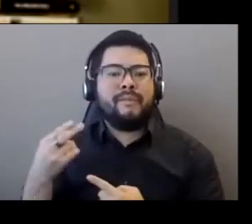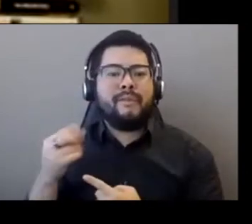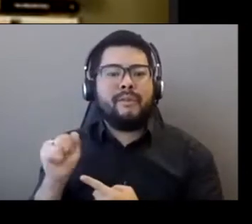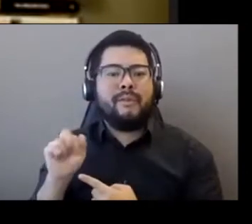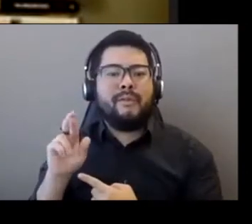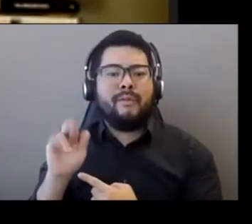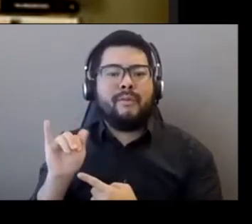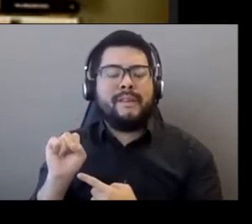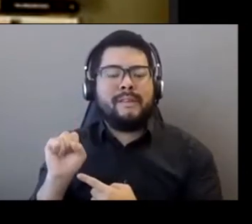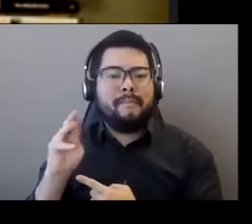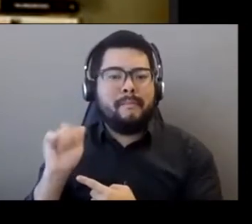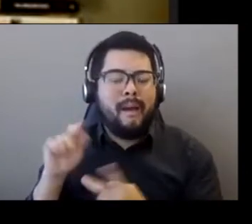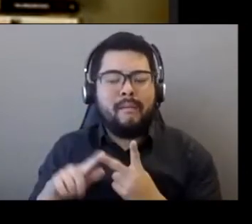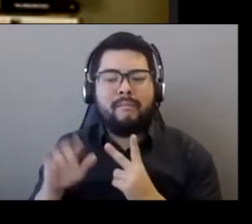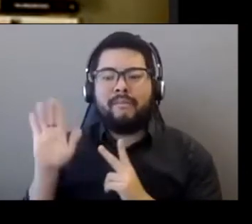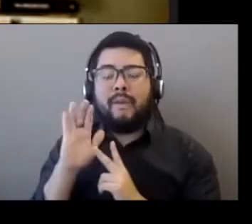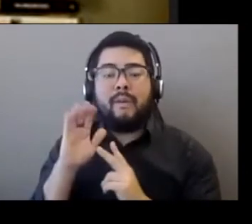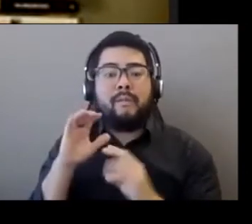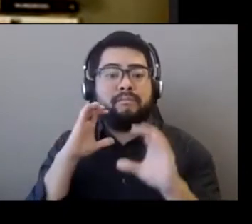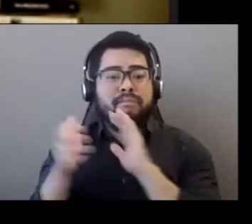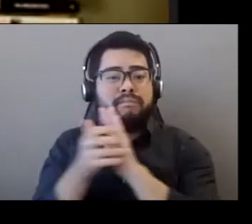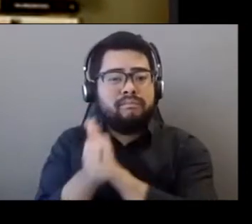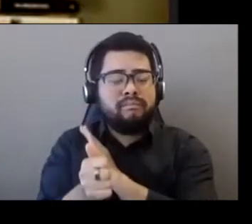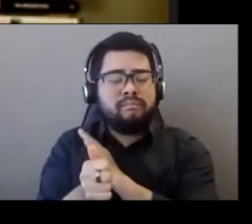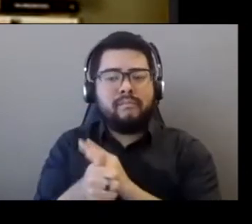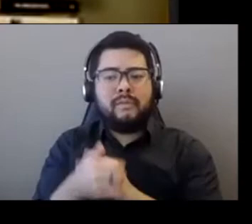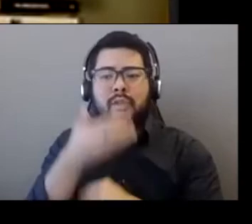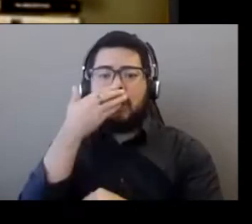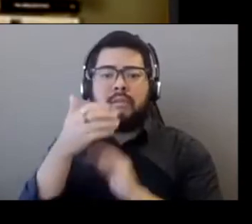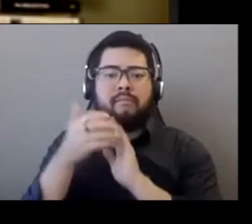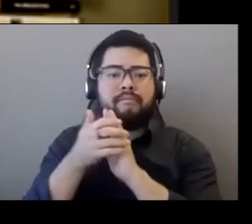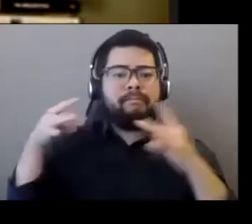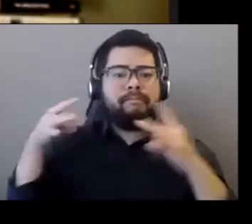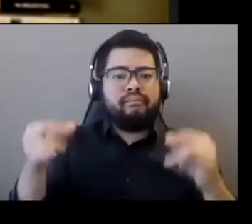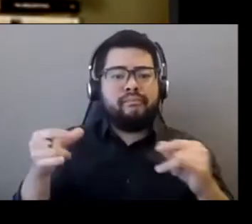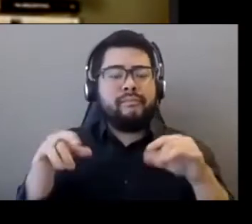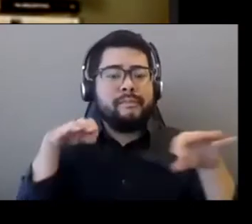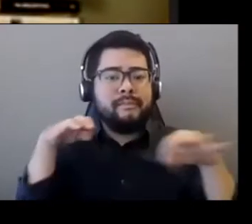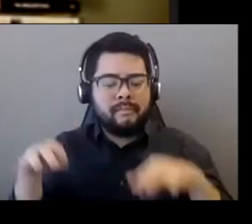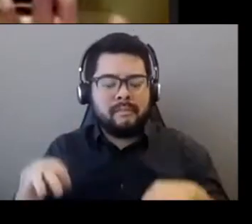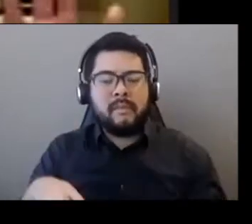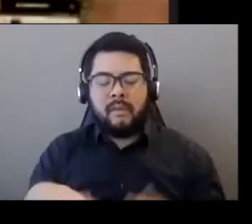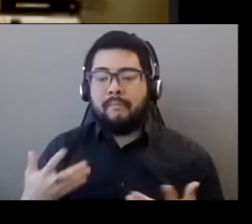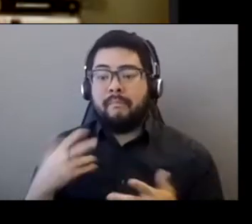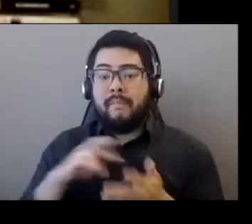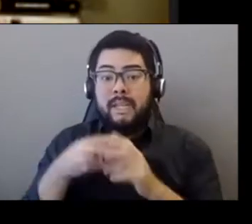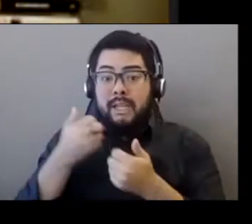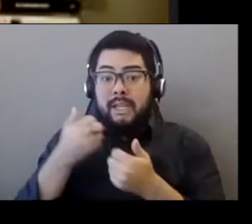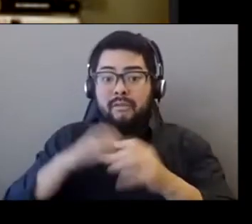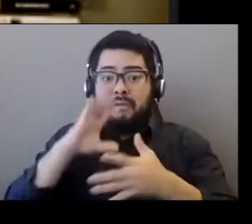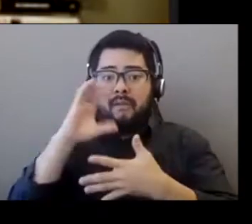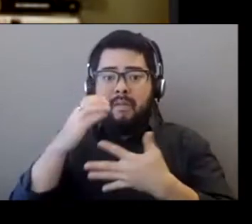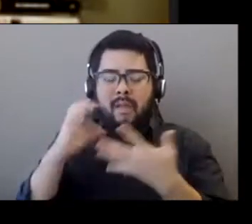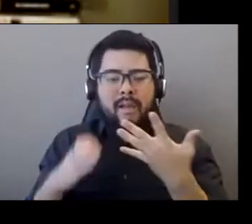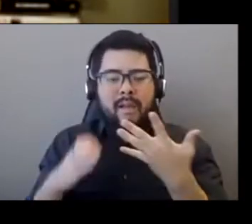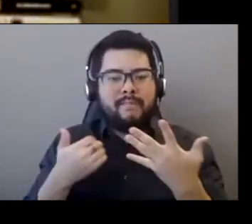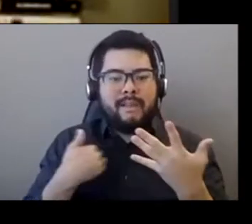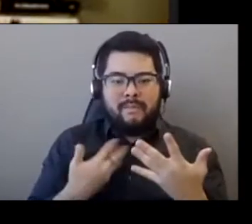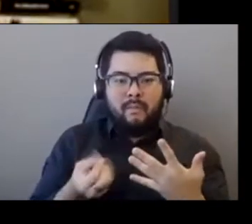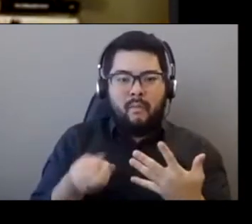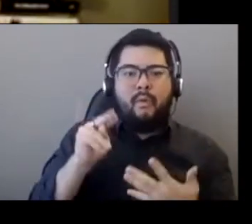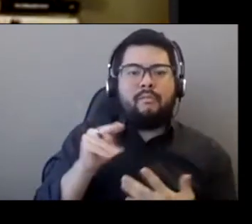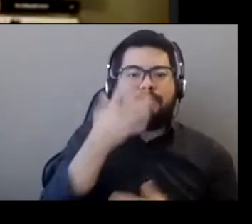at communication, they're good with words and so on. So every class has their intellectuals. So those are organic intellectuals. Then Gramsci